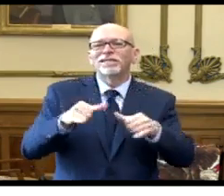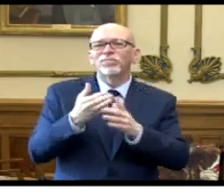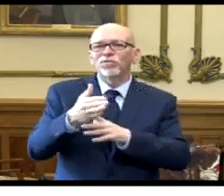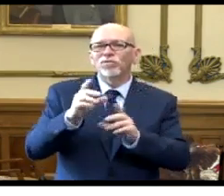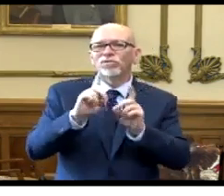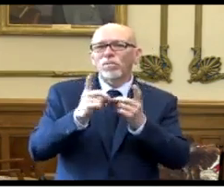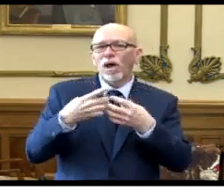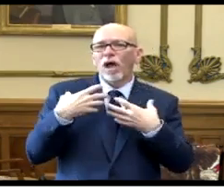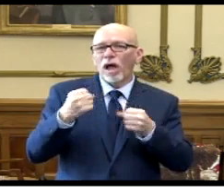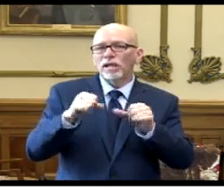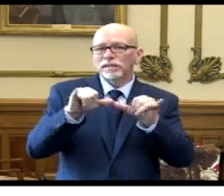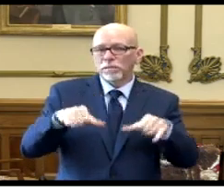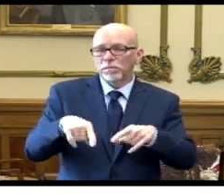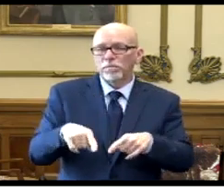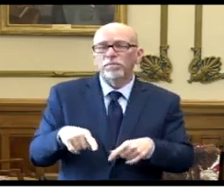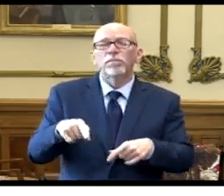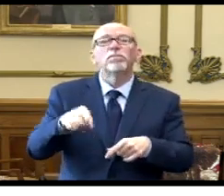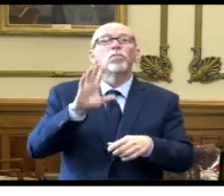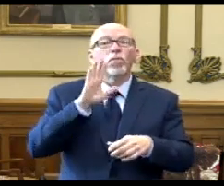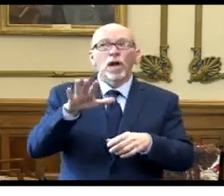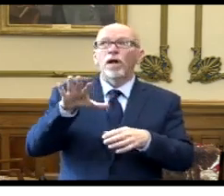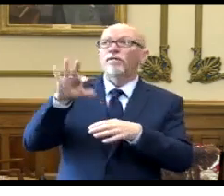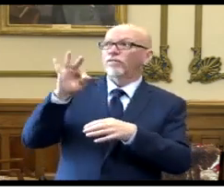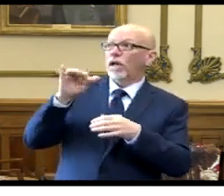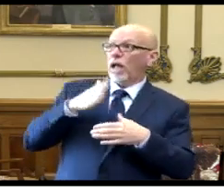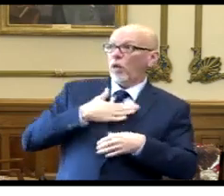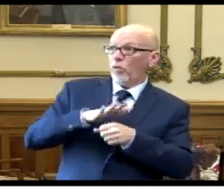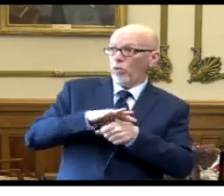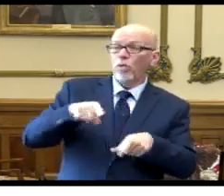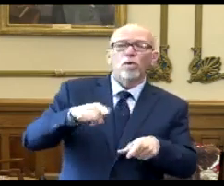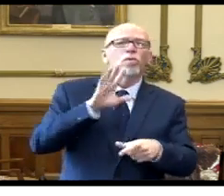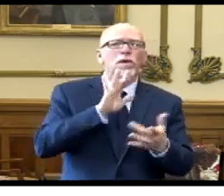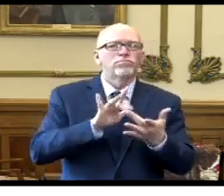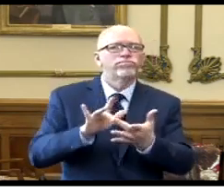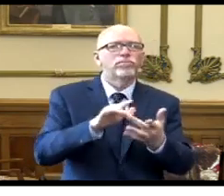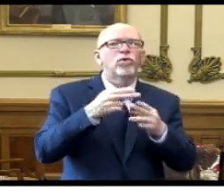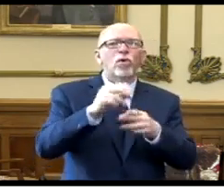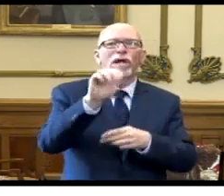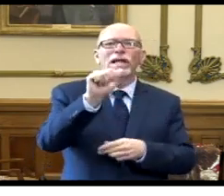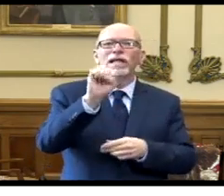Health. They then reach out to each positive person and do something called a case